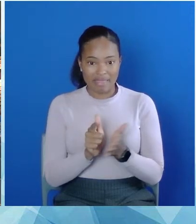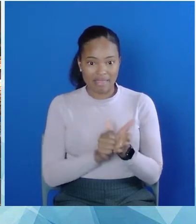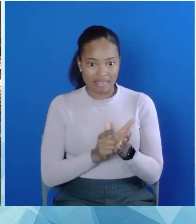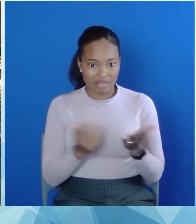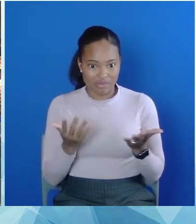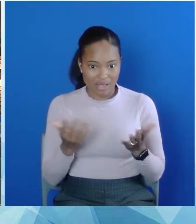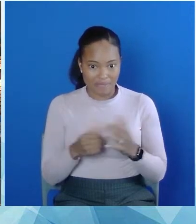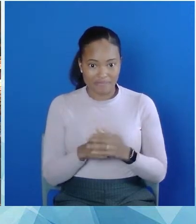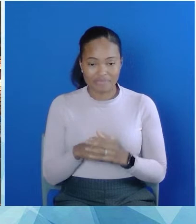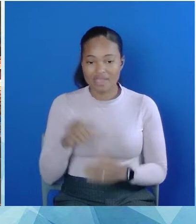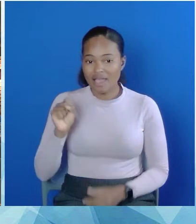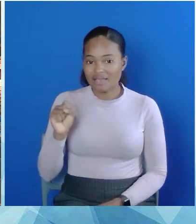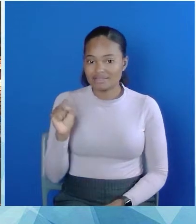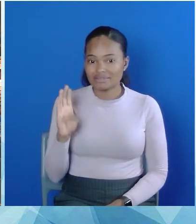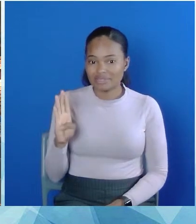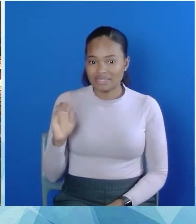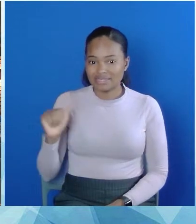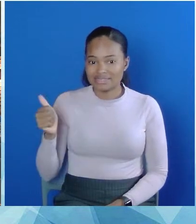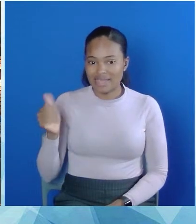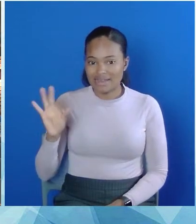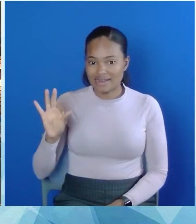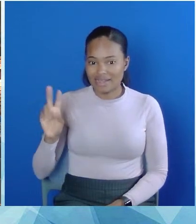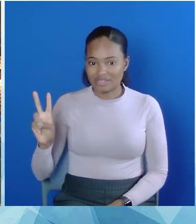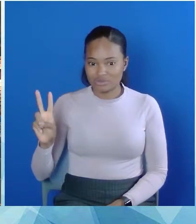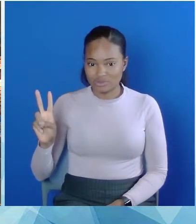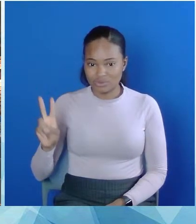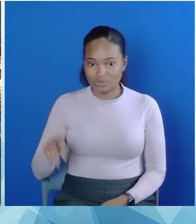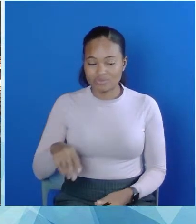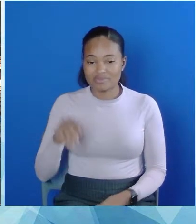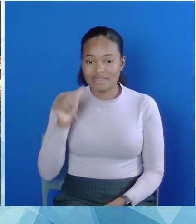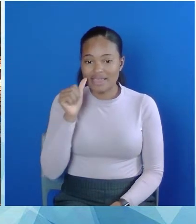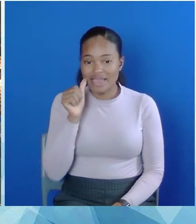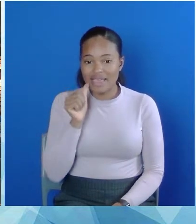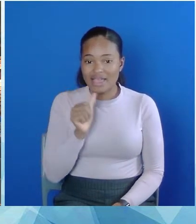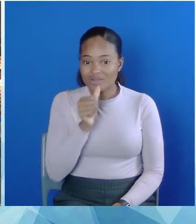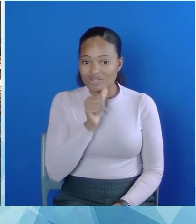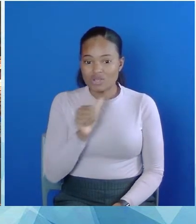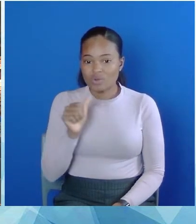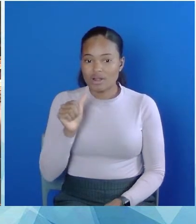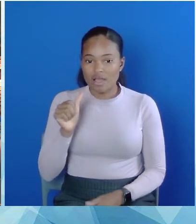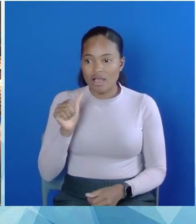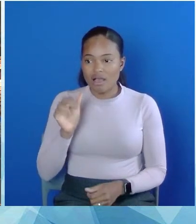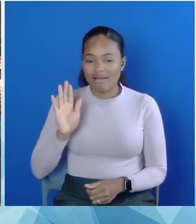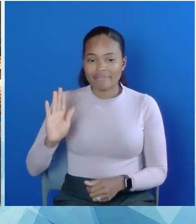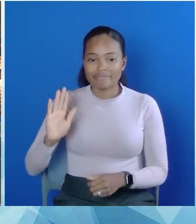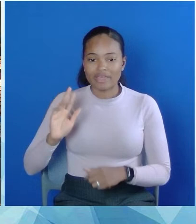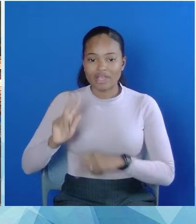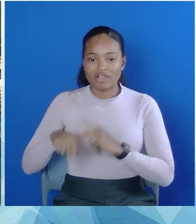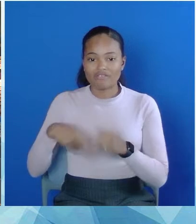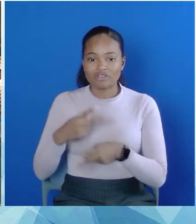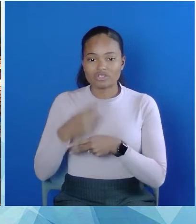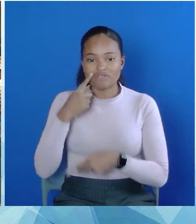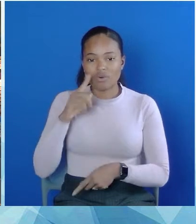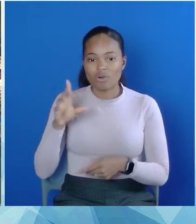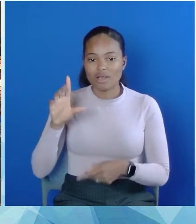SB 1092, the Arizona's version of Lead K.